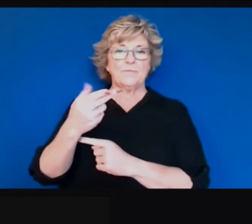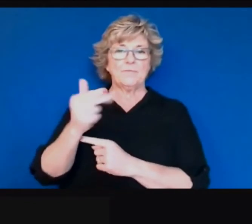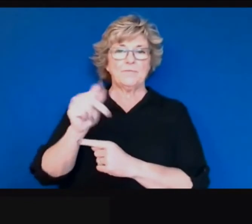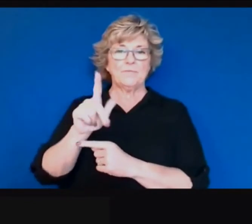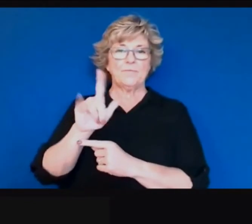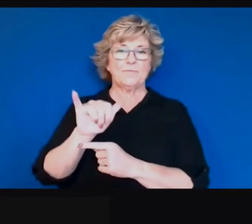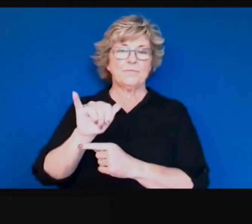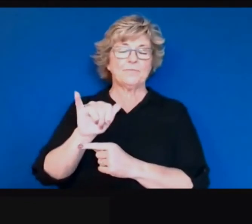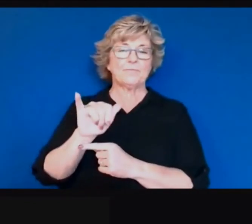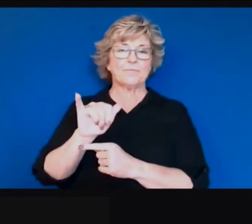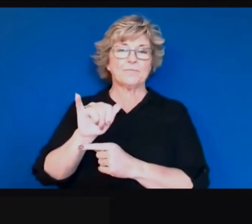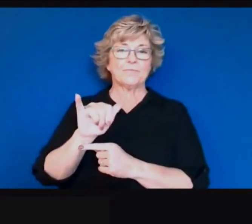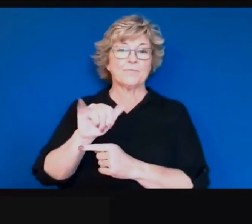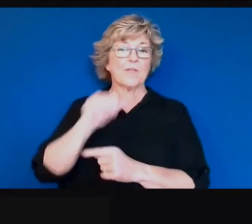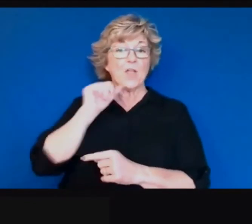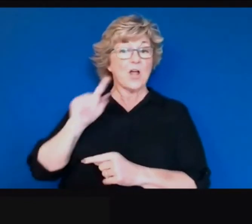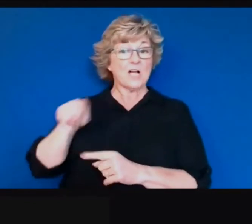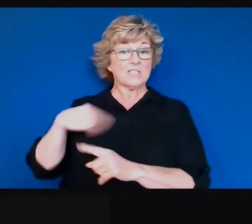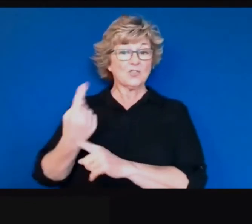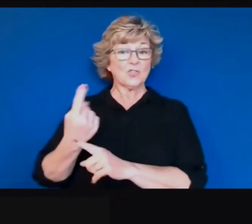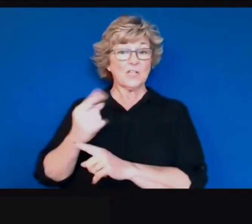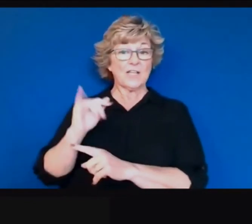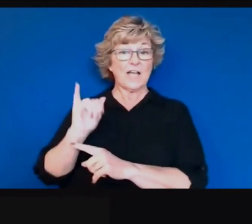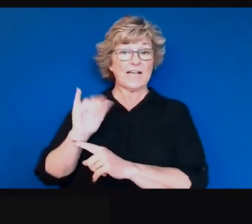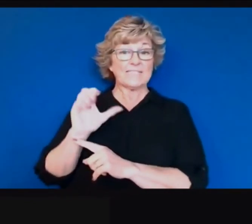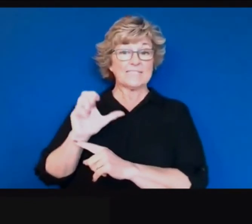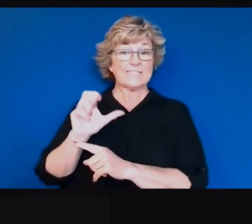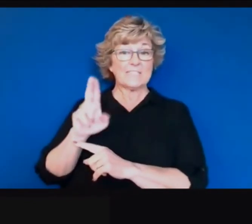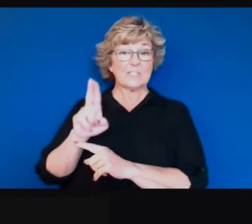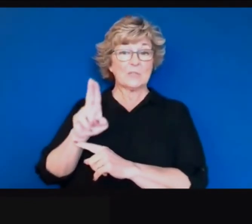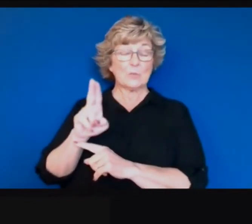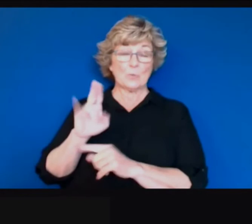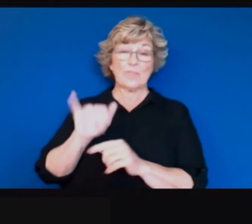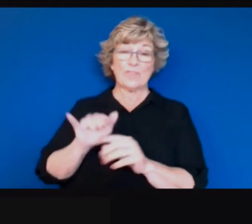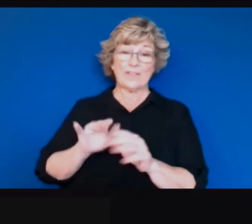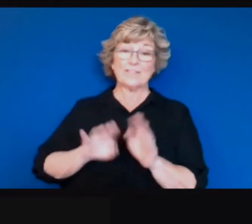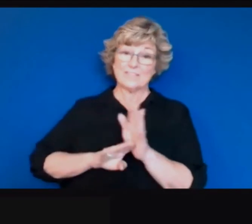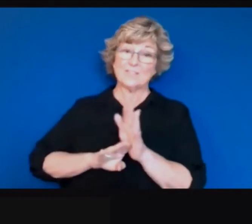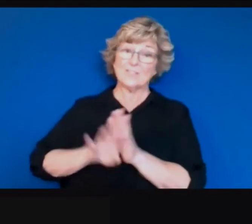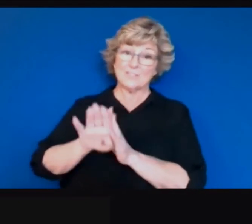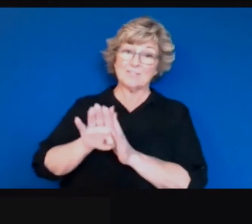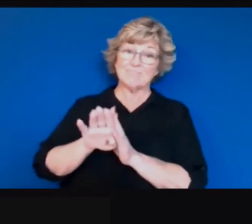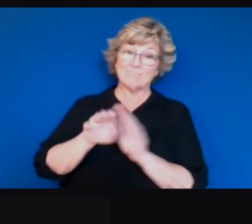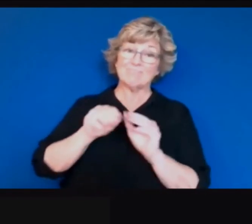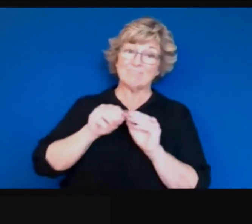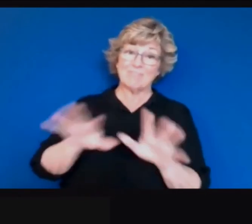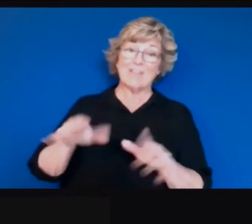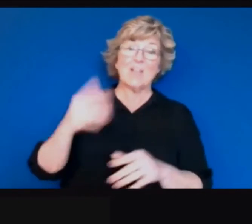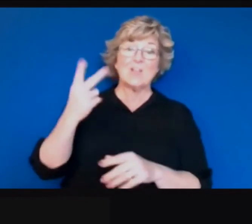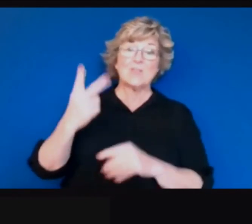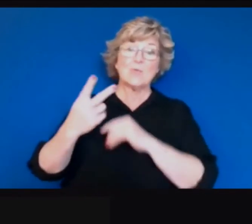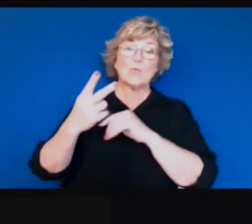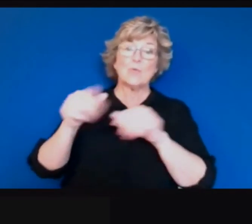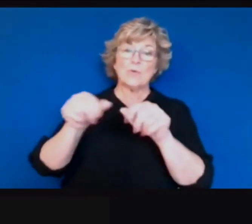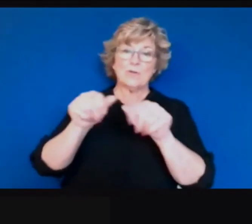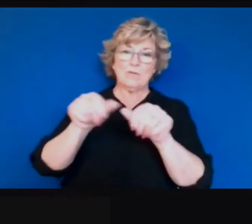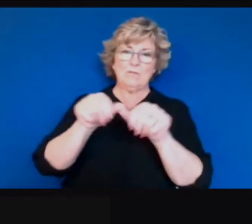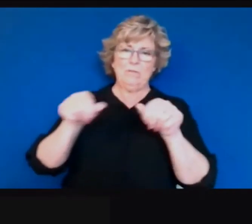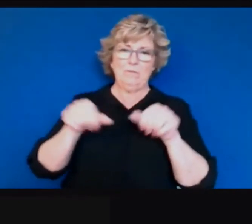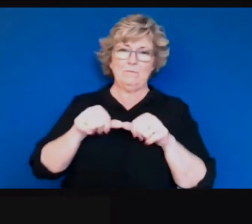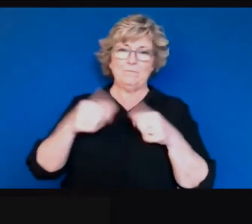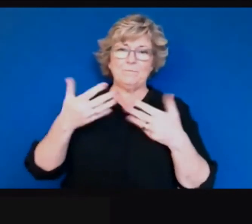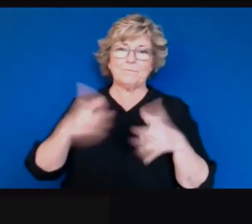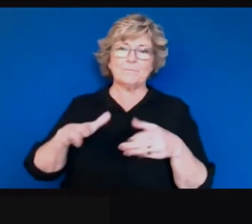anticipate not just the ICU going into the surge, which, as you know, 2 of our counties already have, or regions that is, but